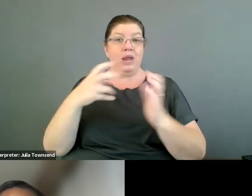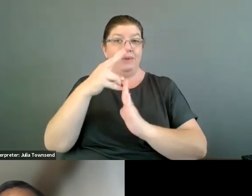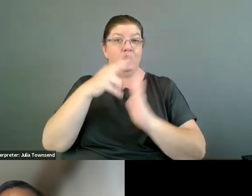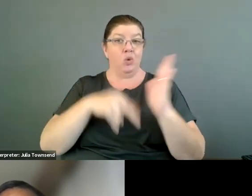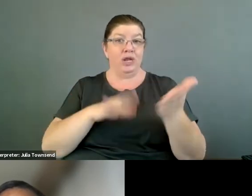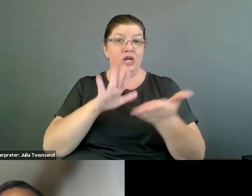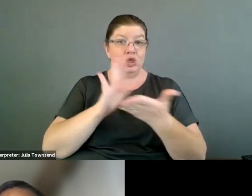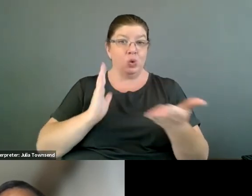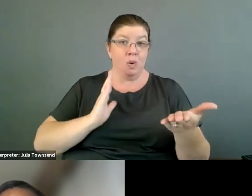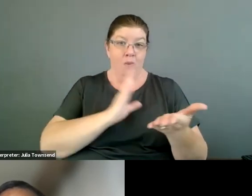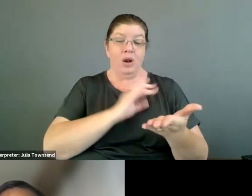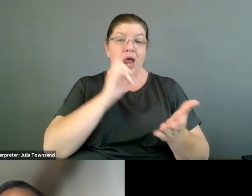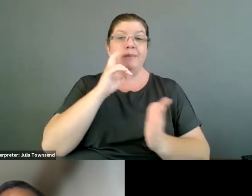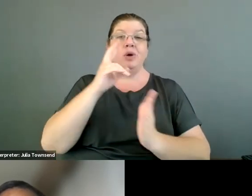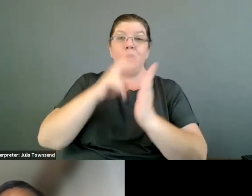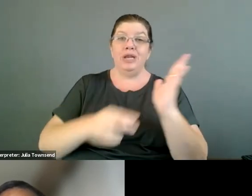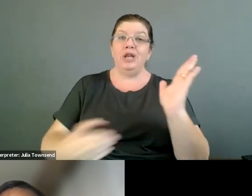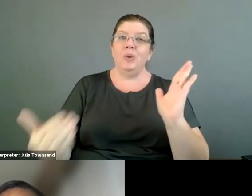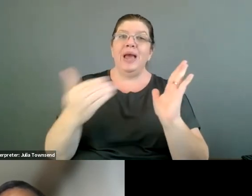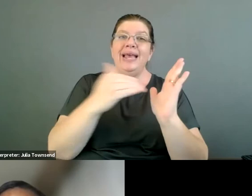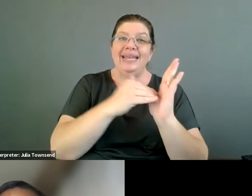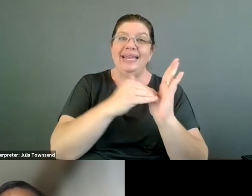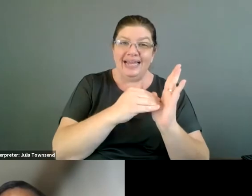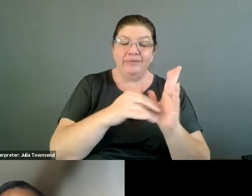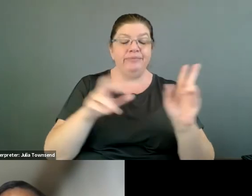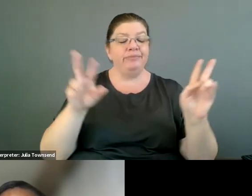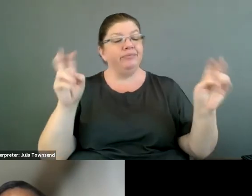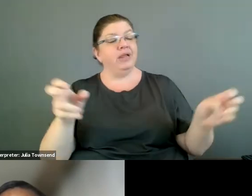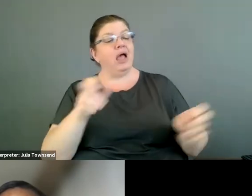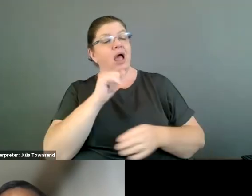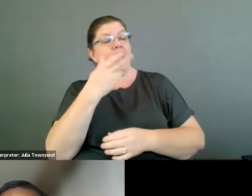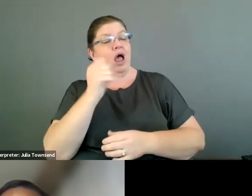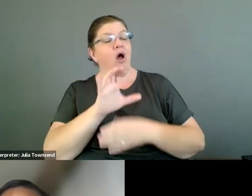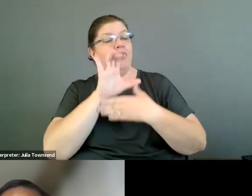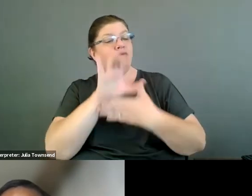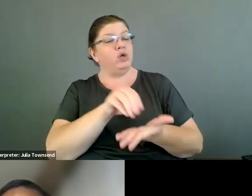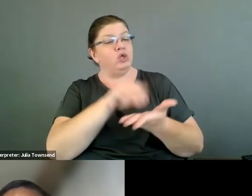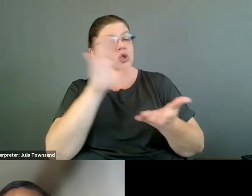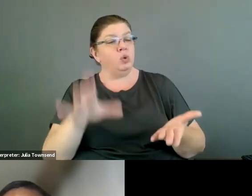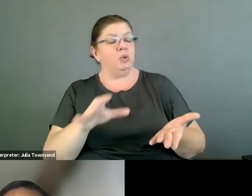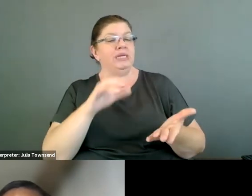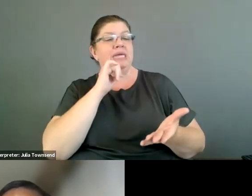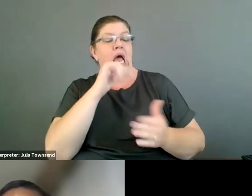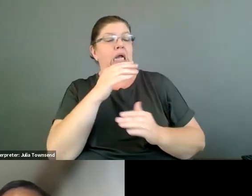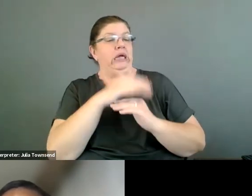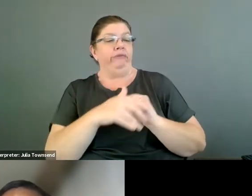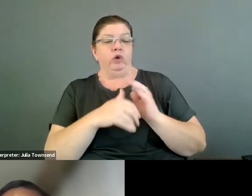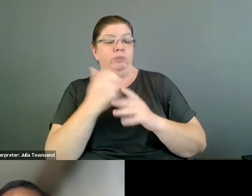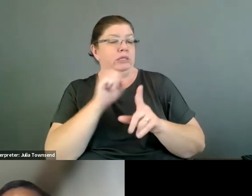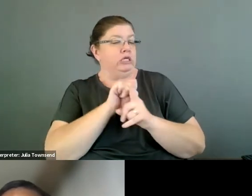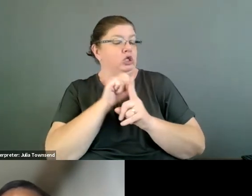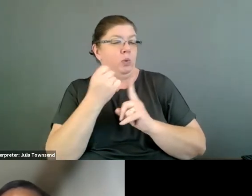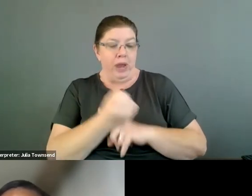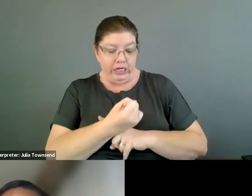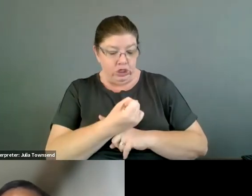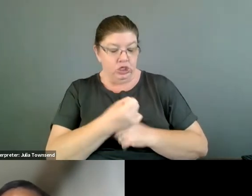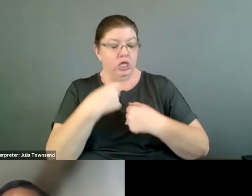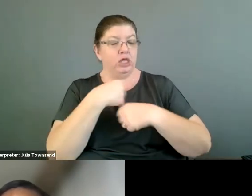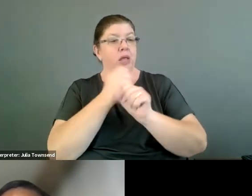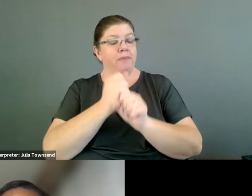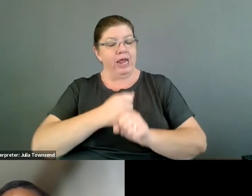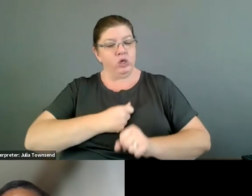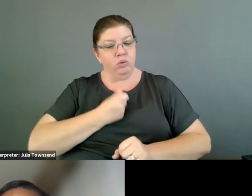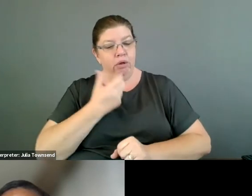school board. I'm going to read it to you again. AHA forces students into uncomfortable situations where they're made to spill